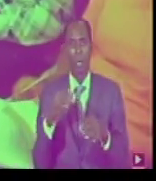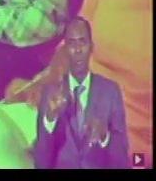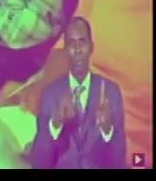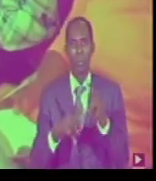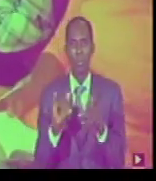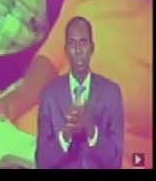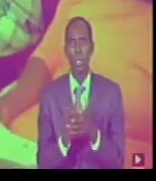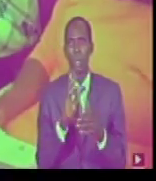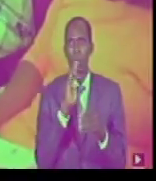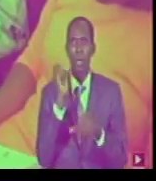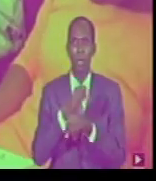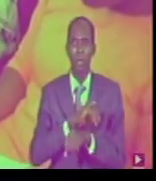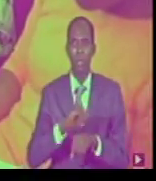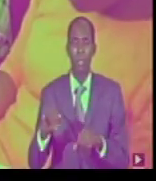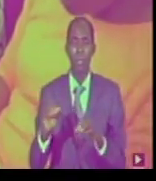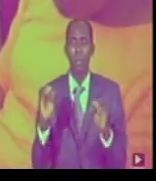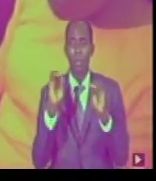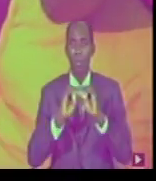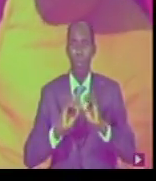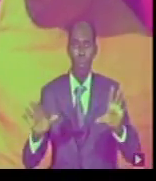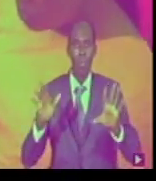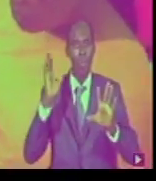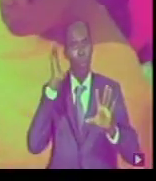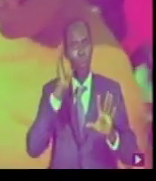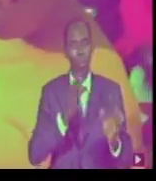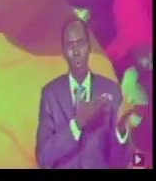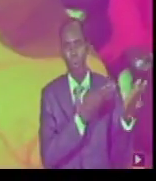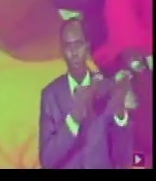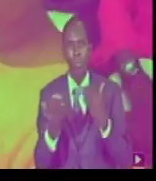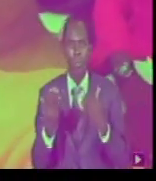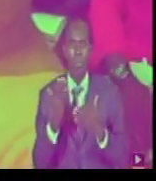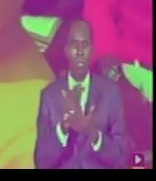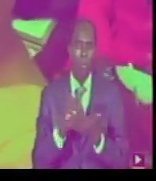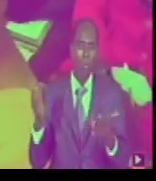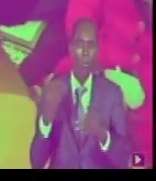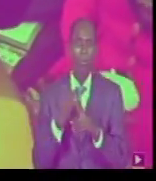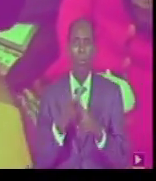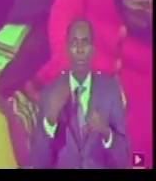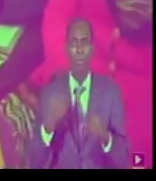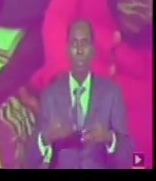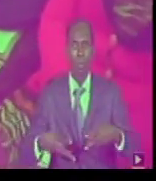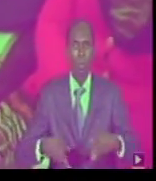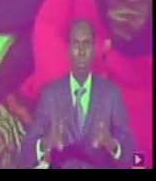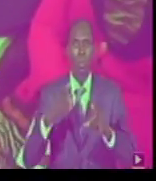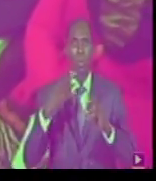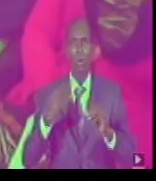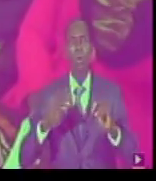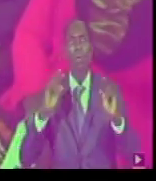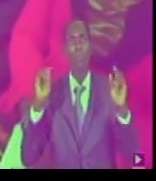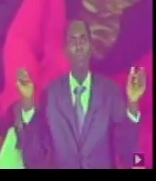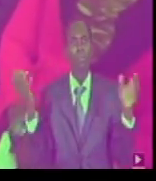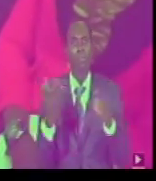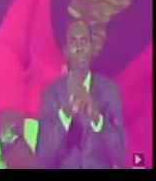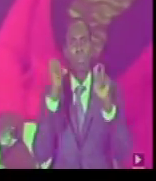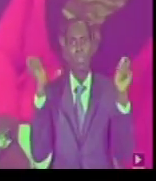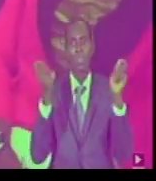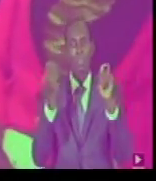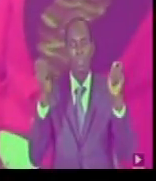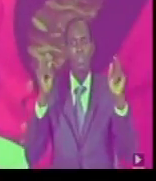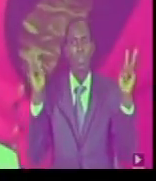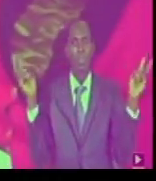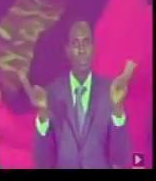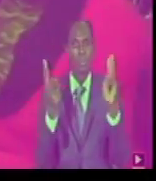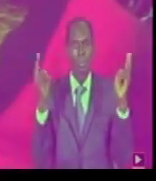Nothing will drive you back from the way of victory, accomplishment, and success in the new year